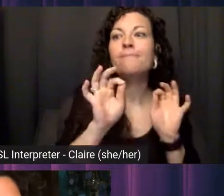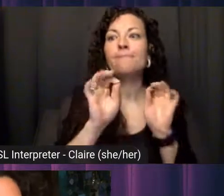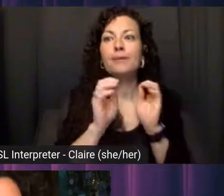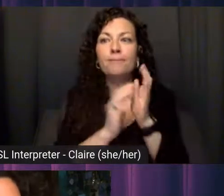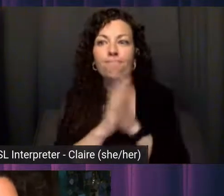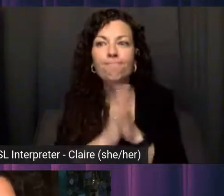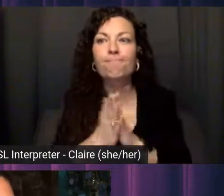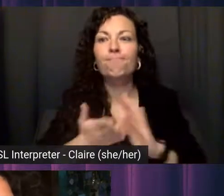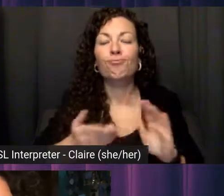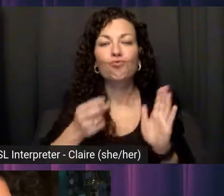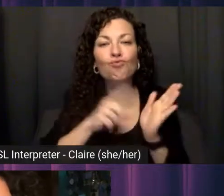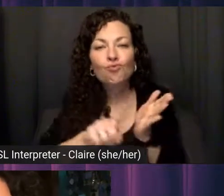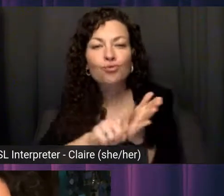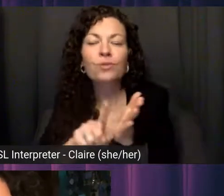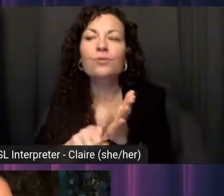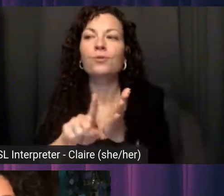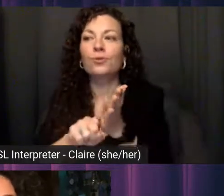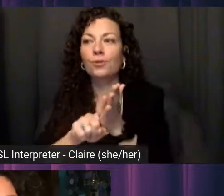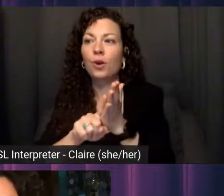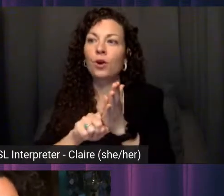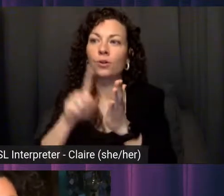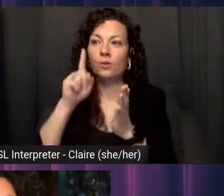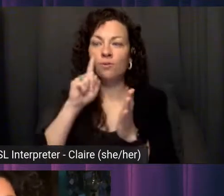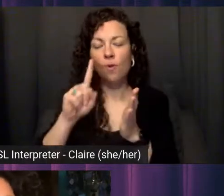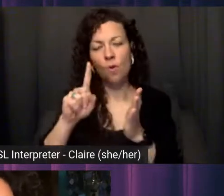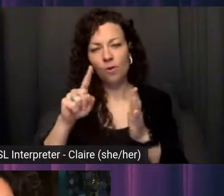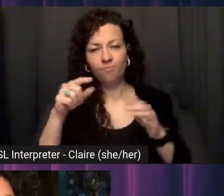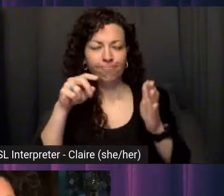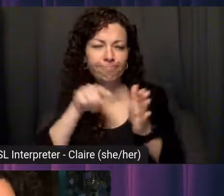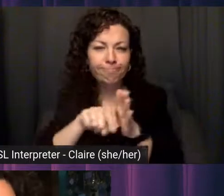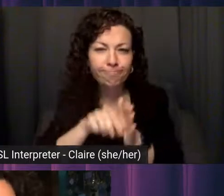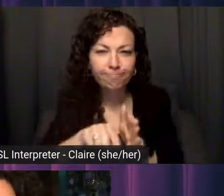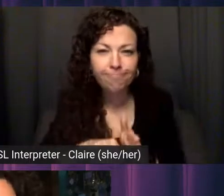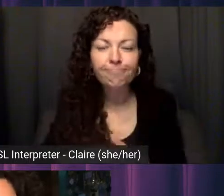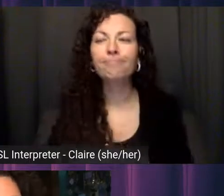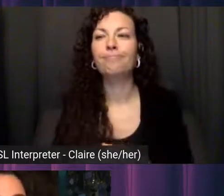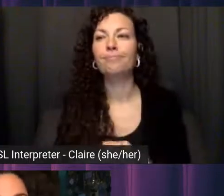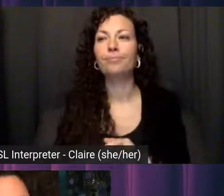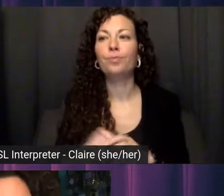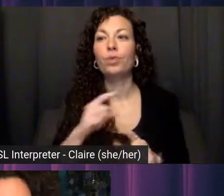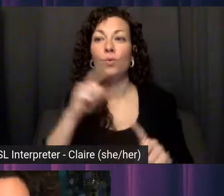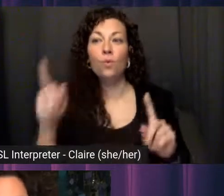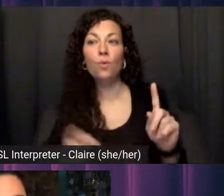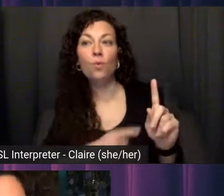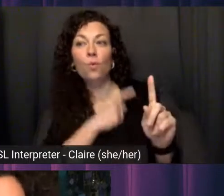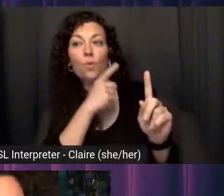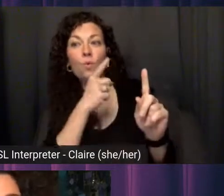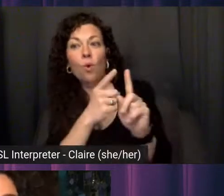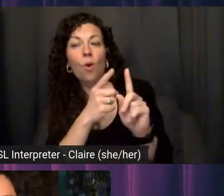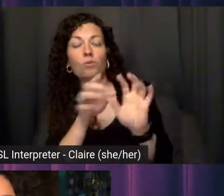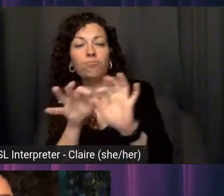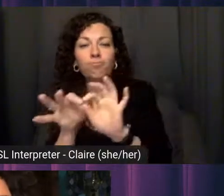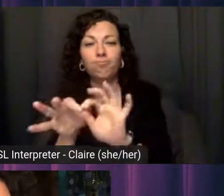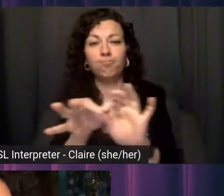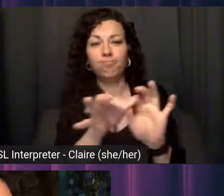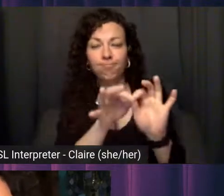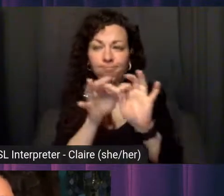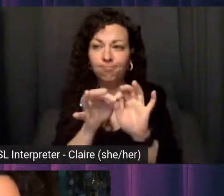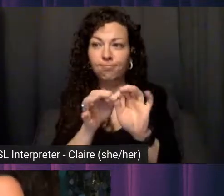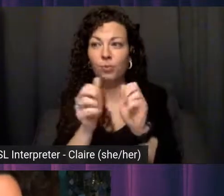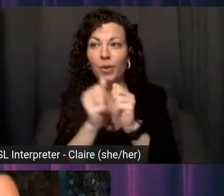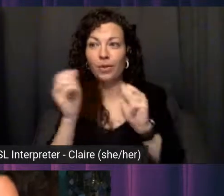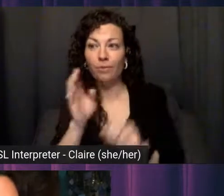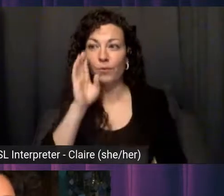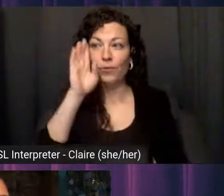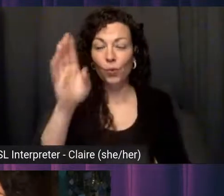to recontextualize the present, and reimagine our collective future. Our motto is where art meets action,